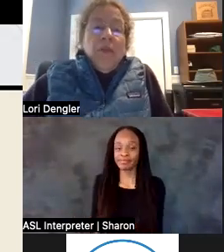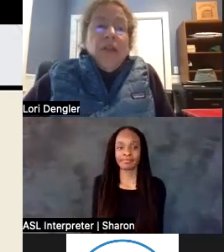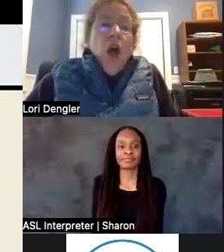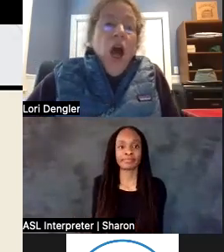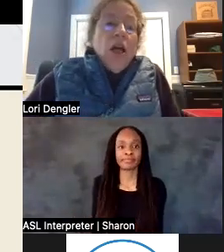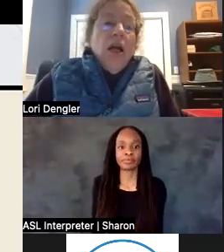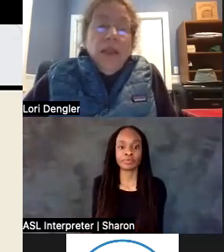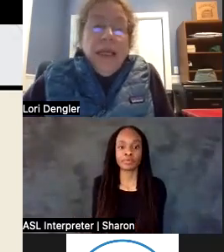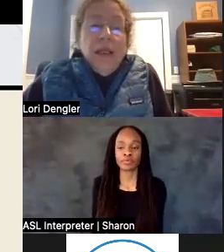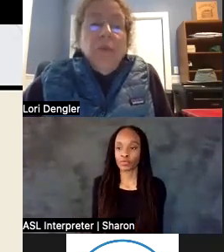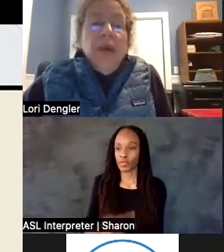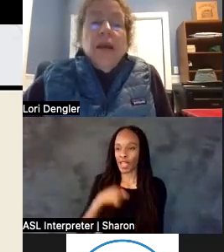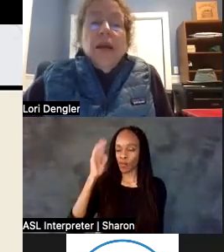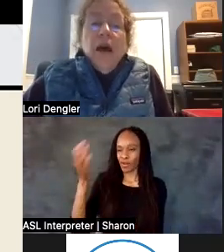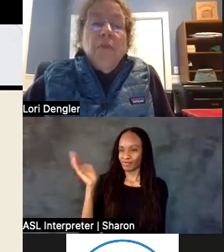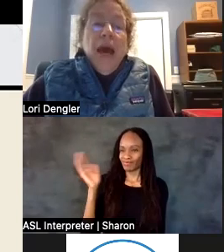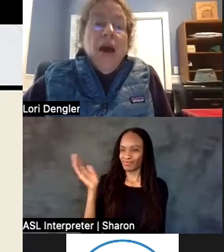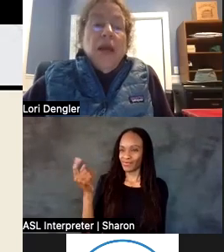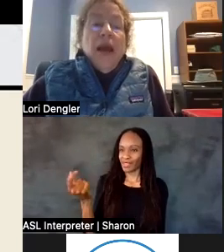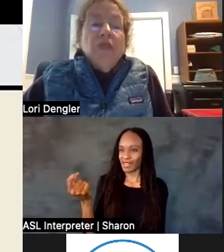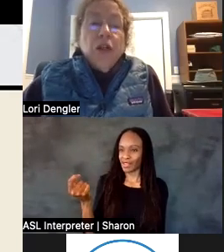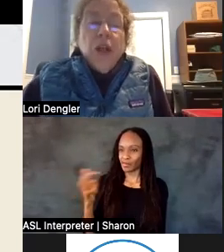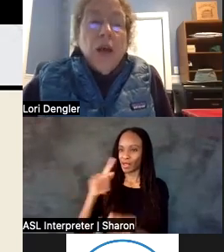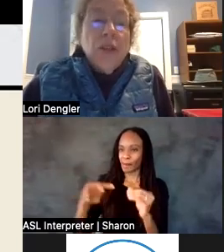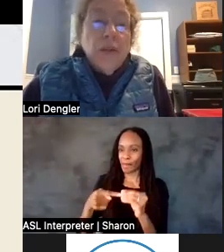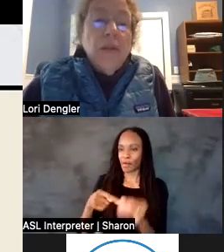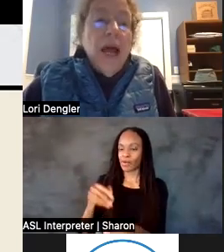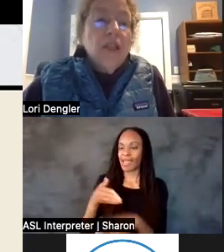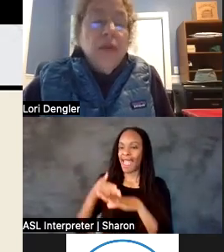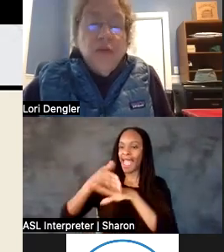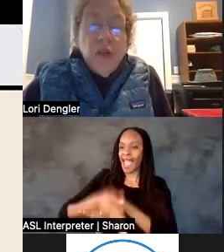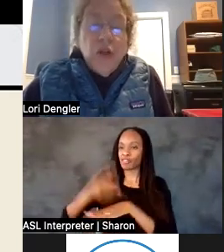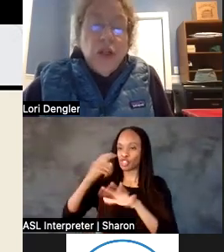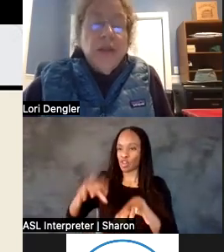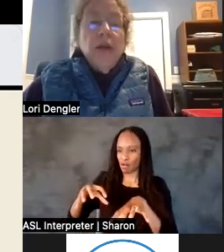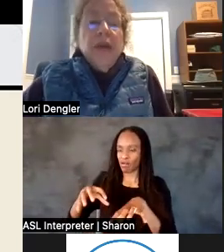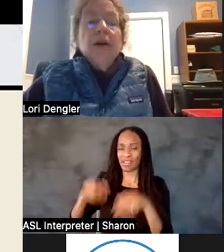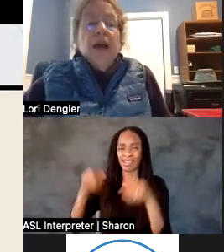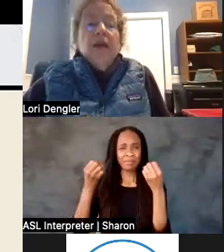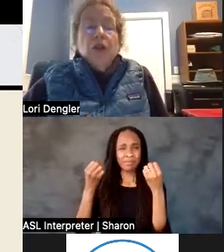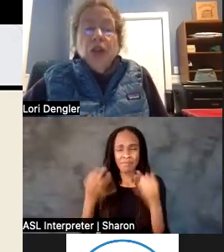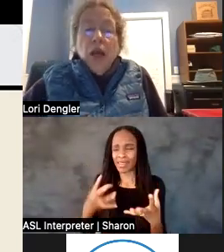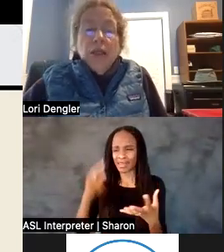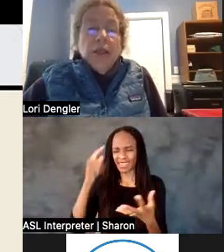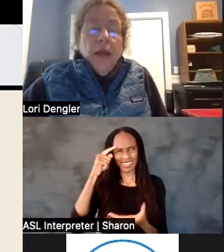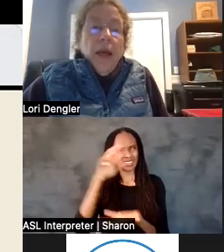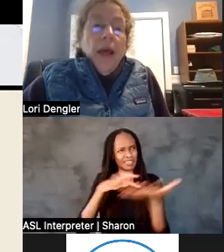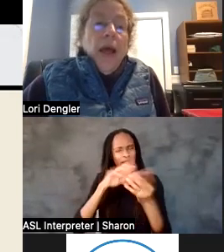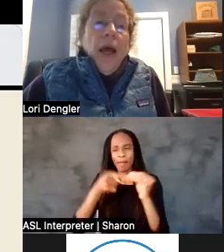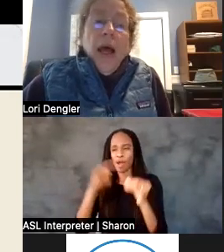Let me talk a little bit about aftershocks. Lots of confusion about